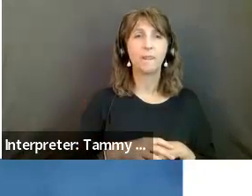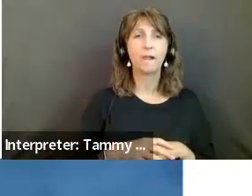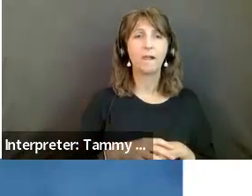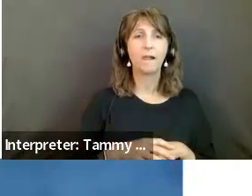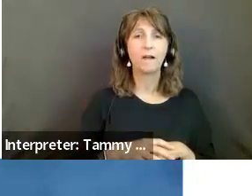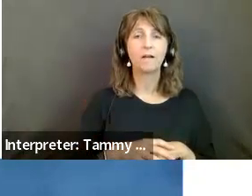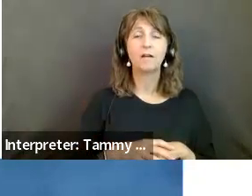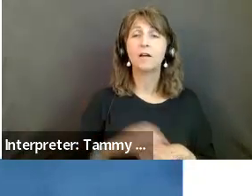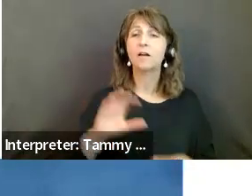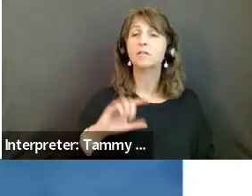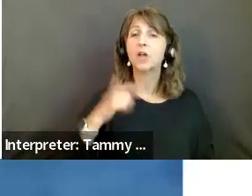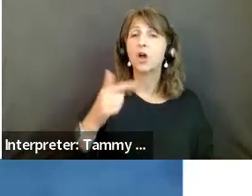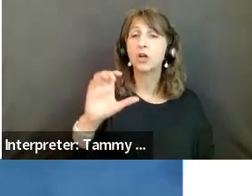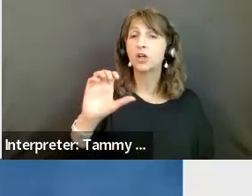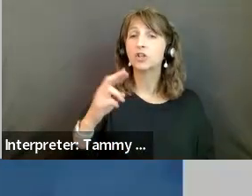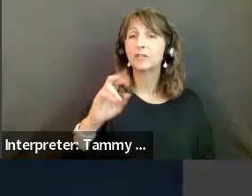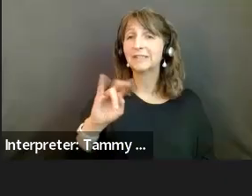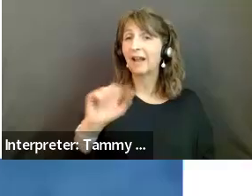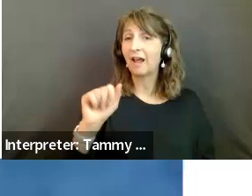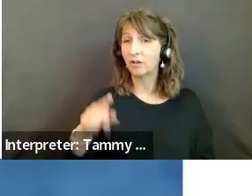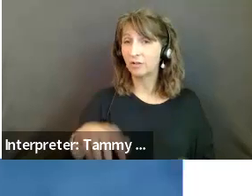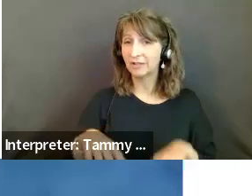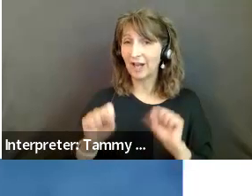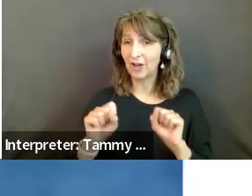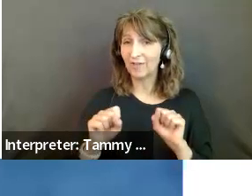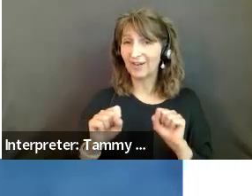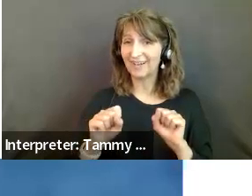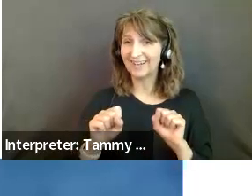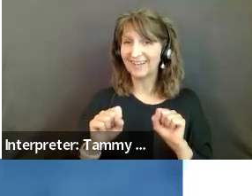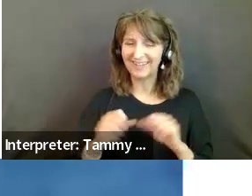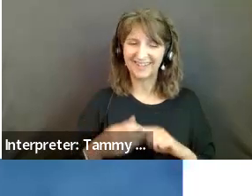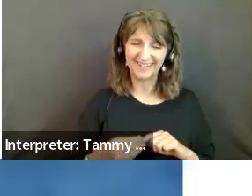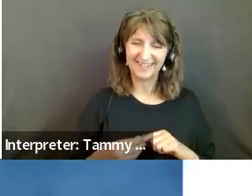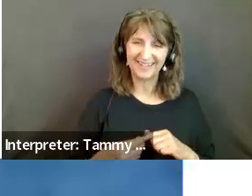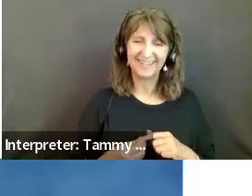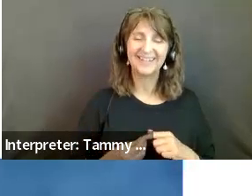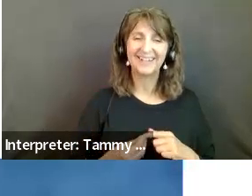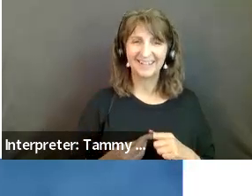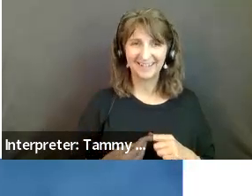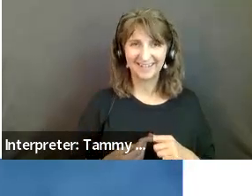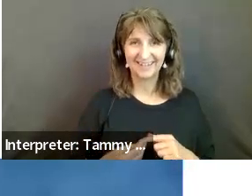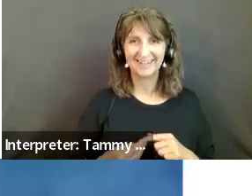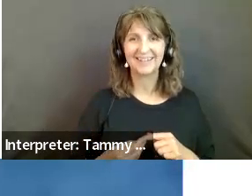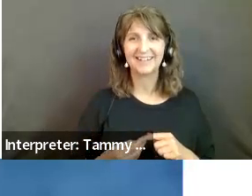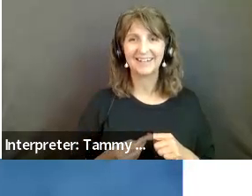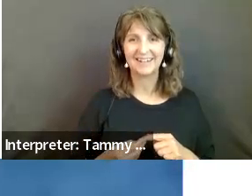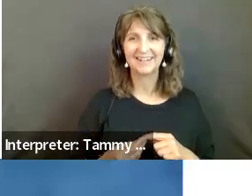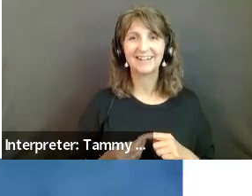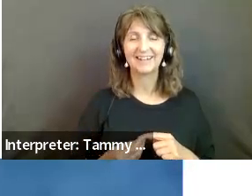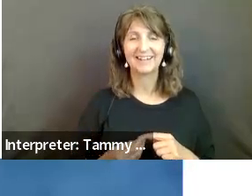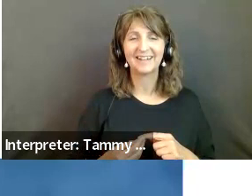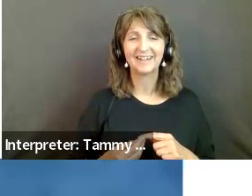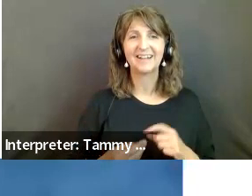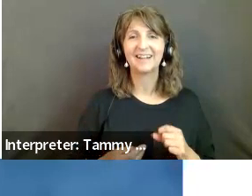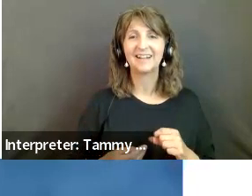Yeah, Christina, why don't you take over from this point? Yeah, absolutely. So